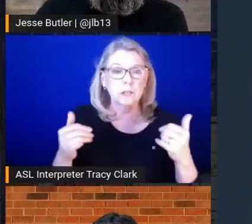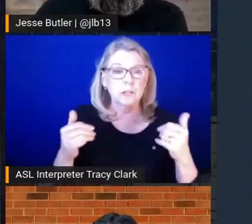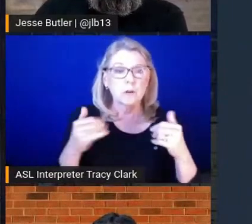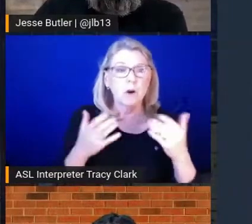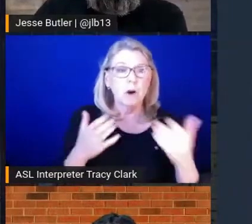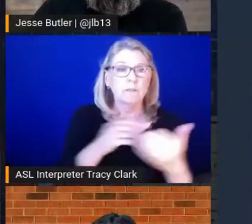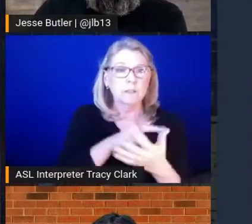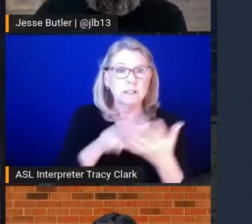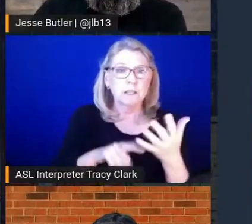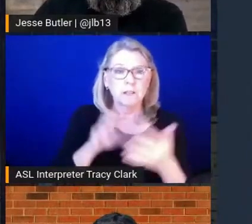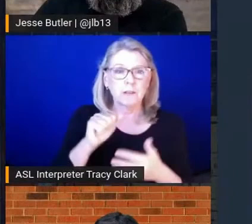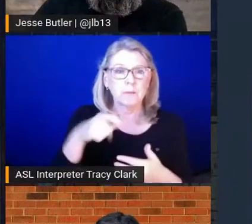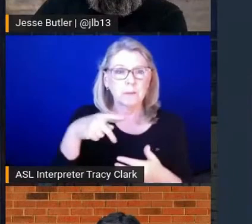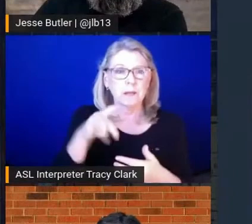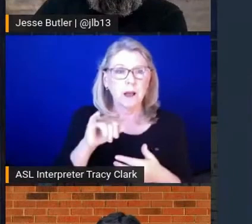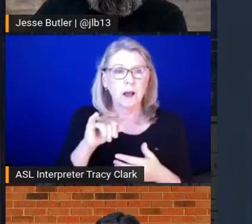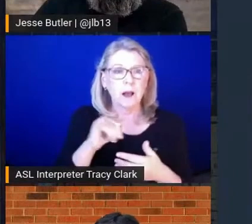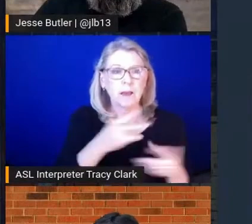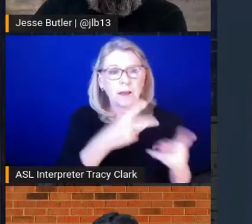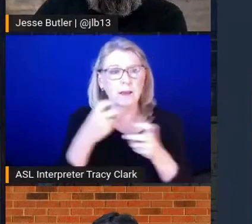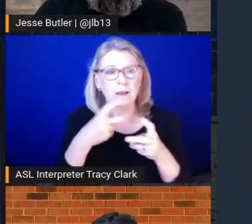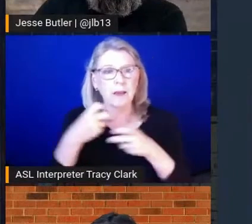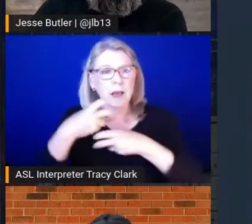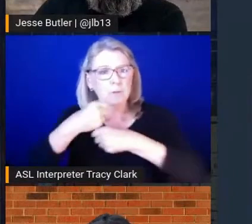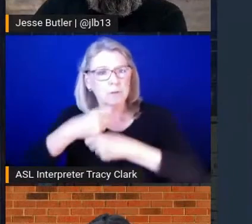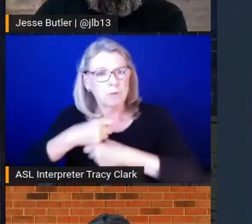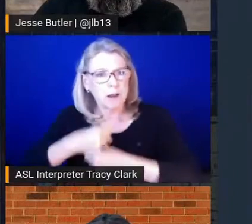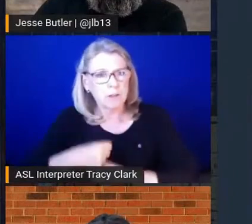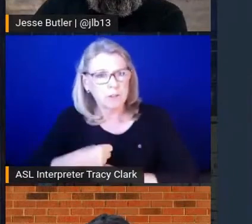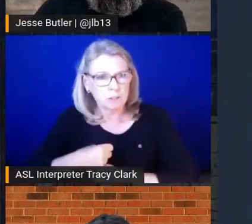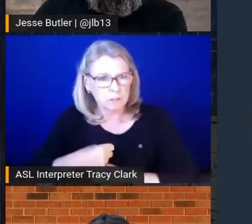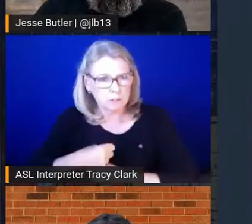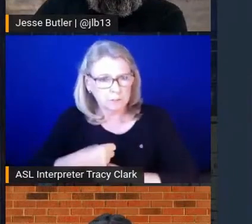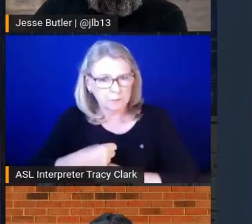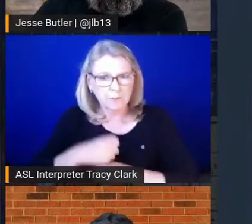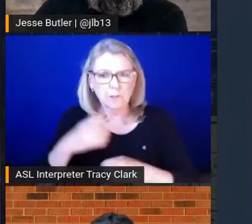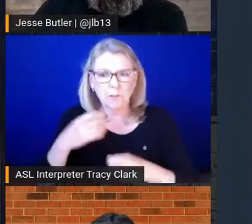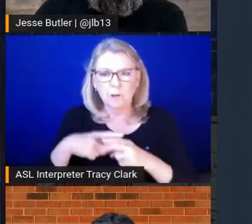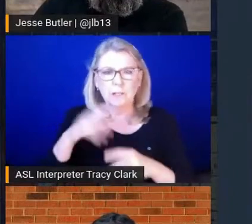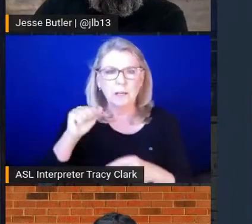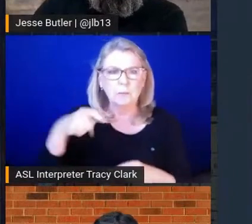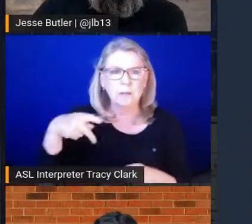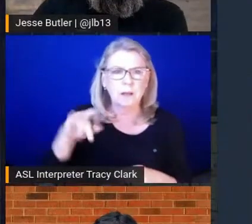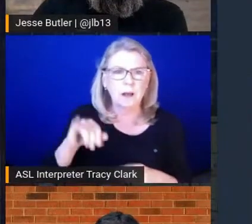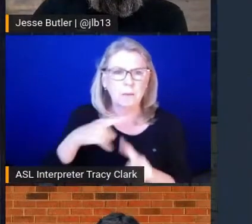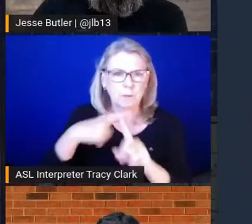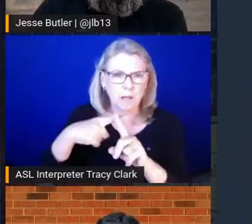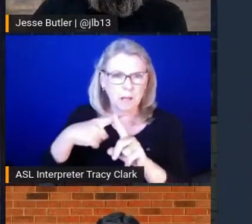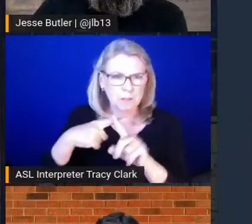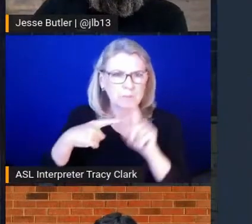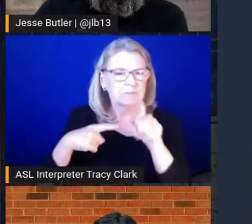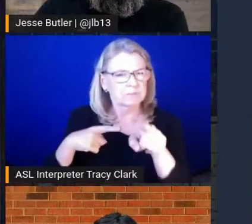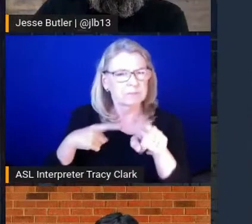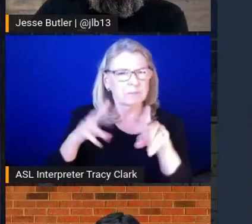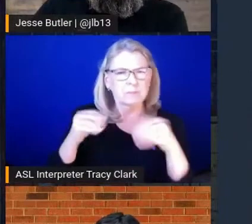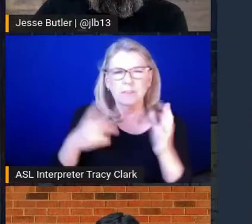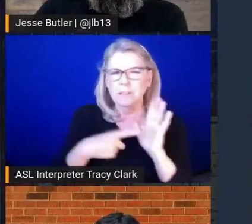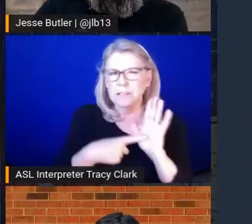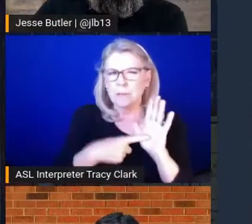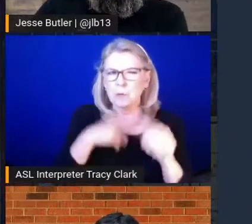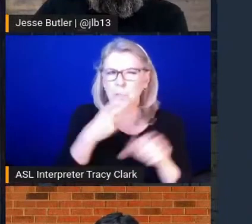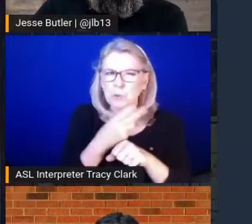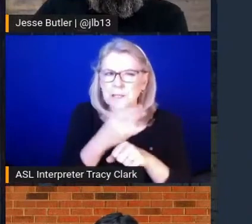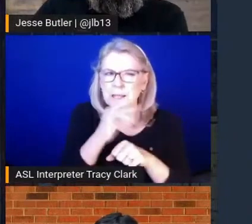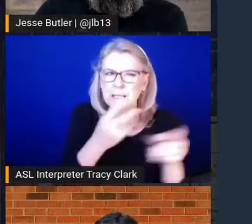Plus. And let's see an example. Let's see the same example actually using these abstractions that we offer as part of the